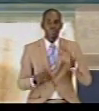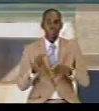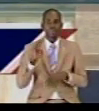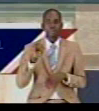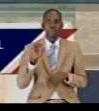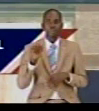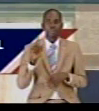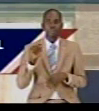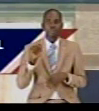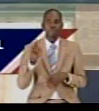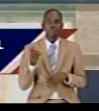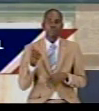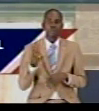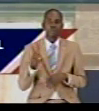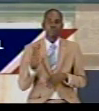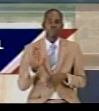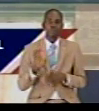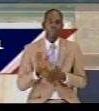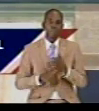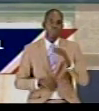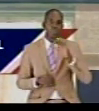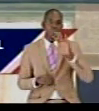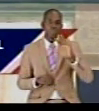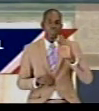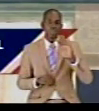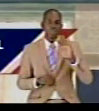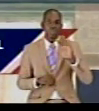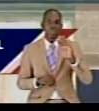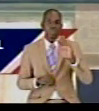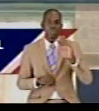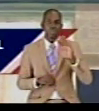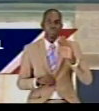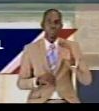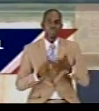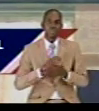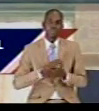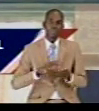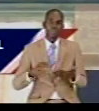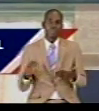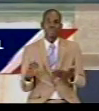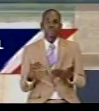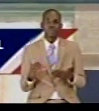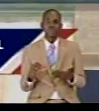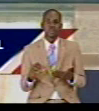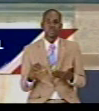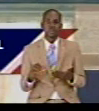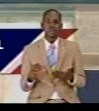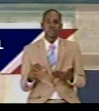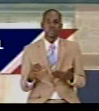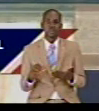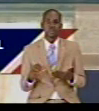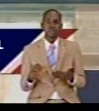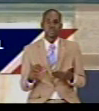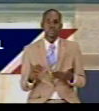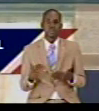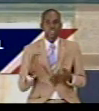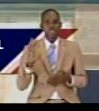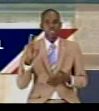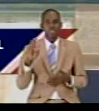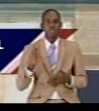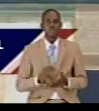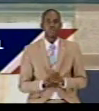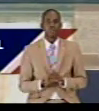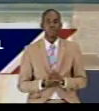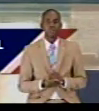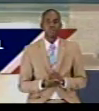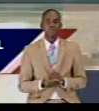6. Matthew chapter 5, I'm reading from verse 6.